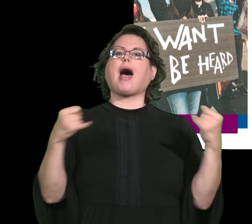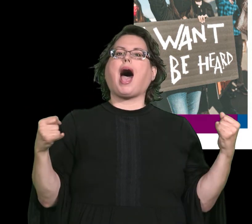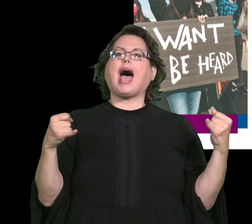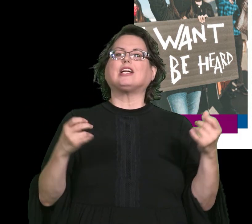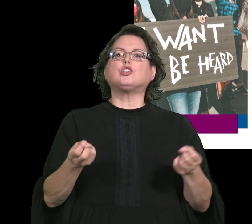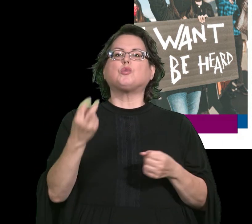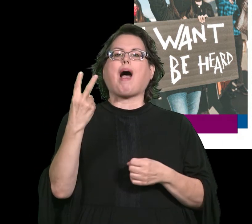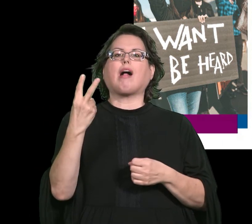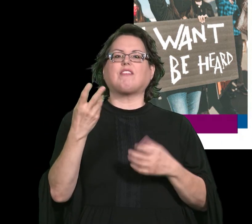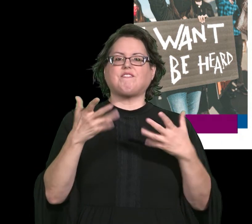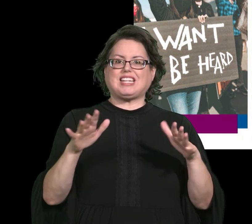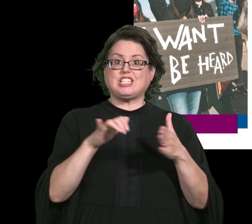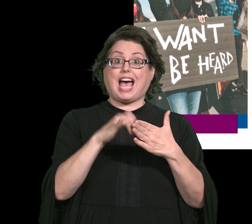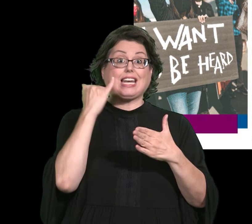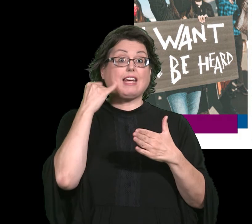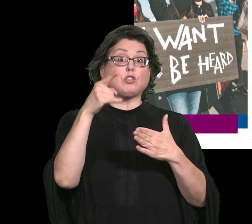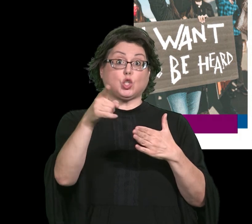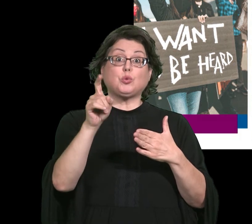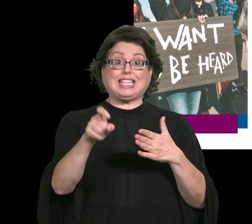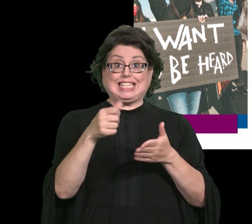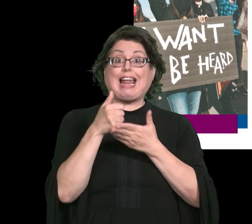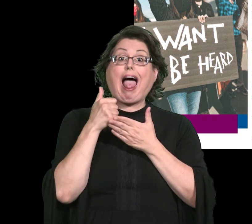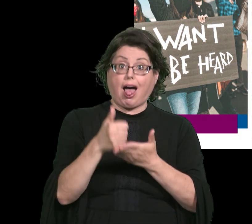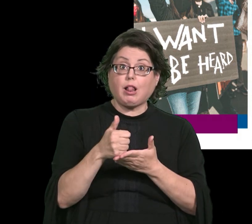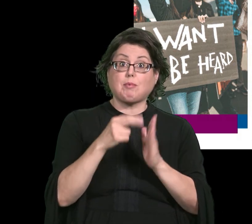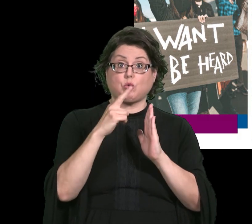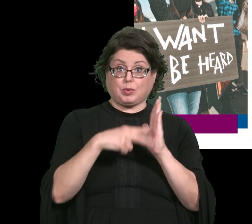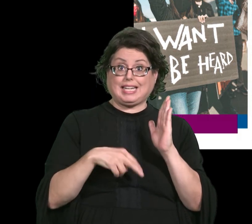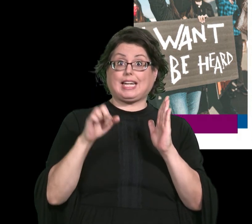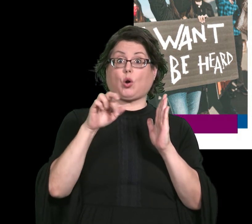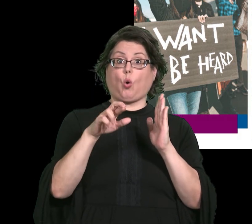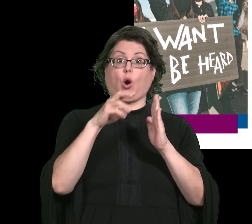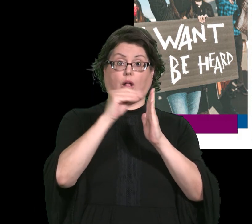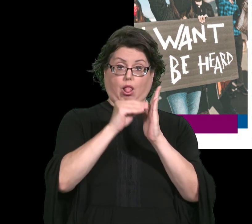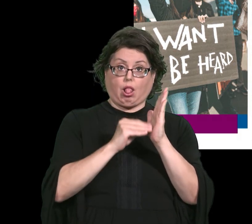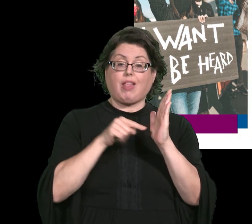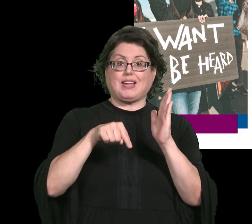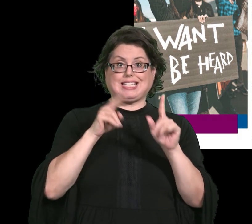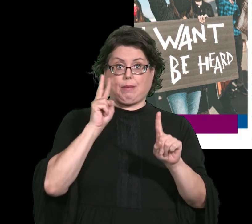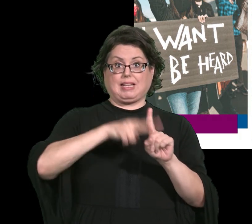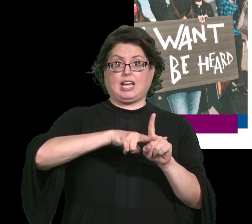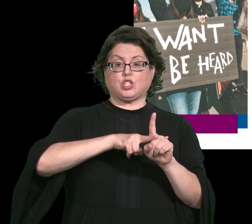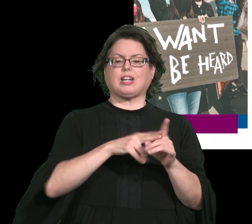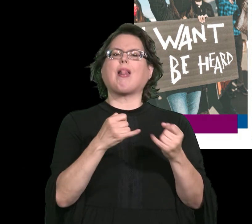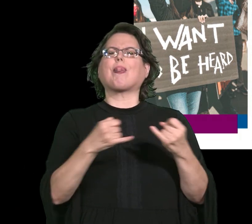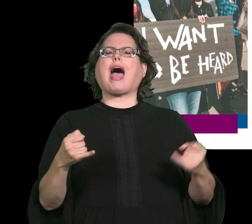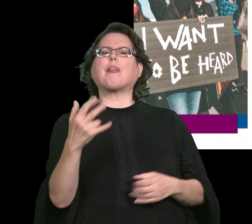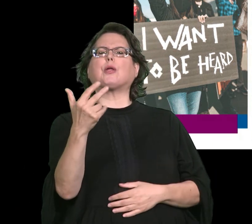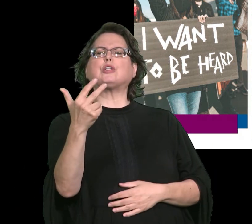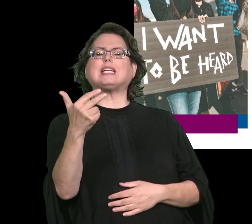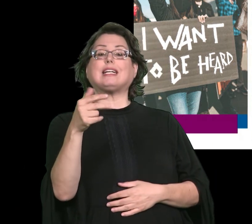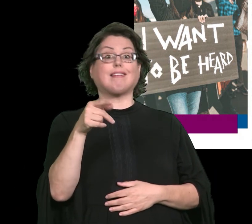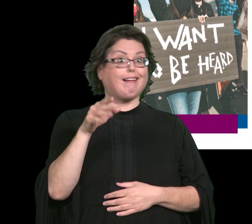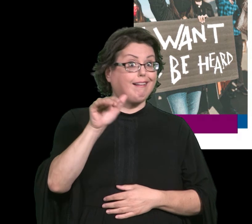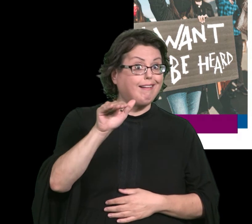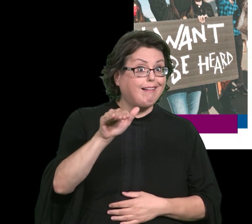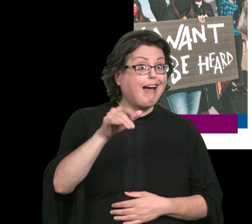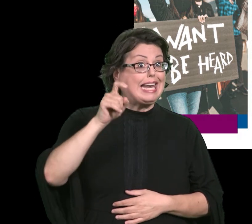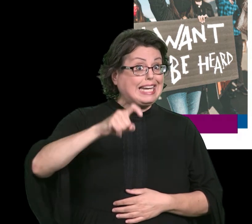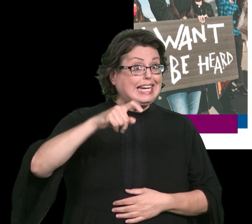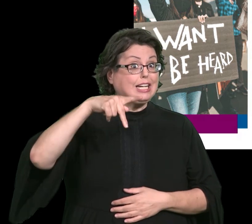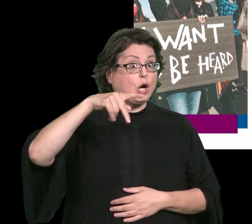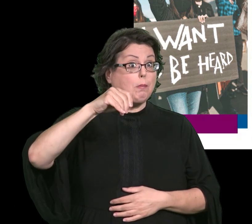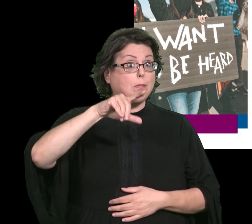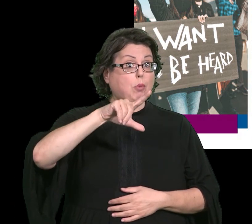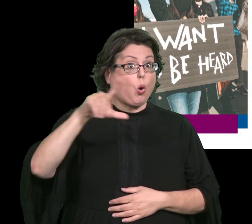if you needed help reading and or filling out this application. And line 13, poll workers are urgently needed.